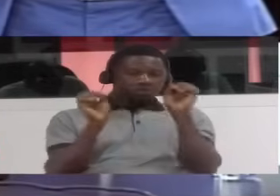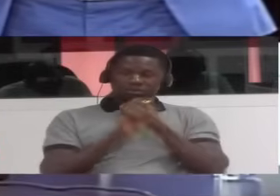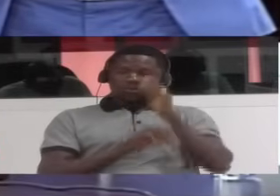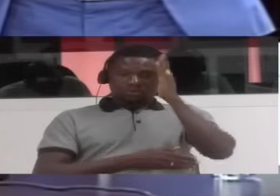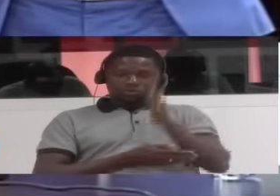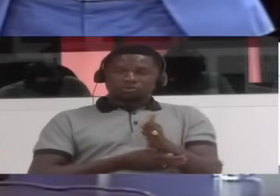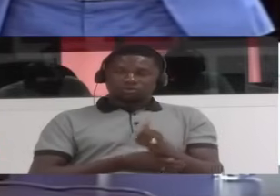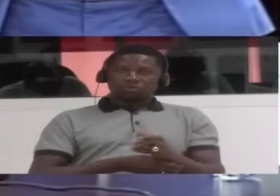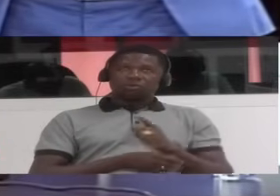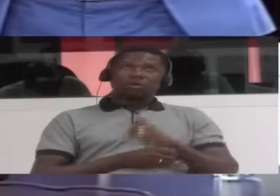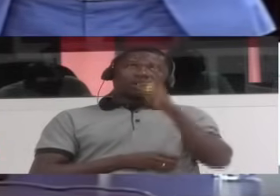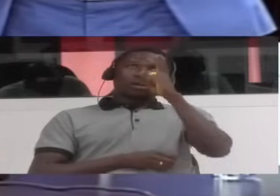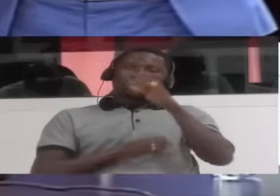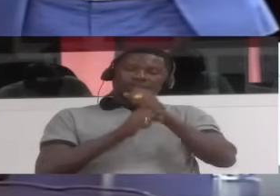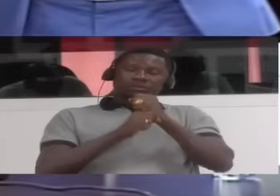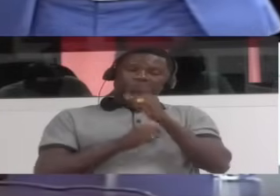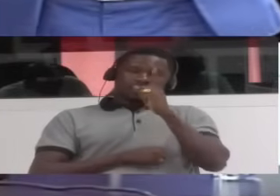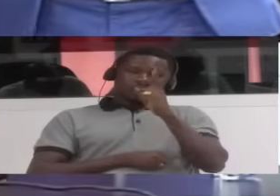and nothing but the truth. So help me Allah.